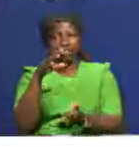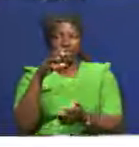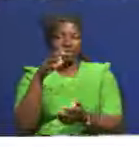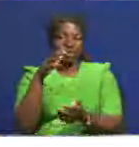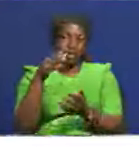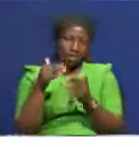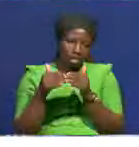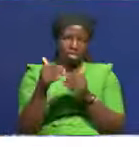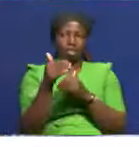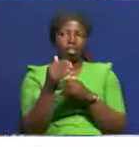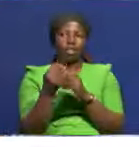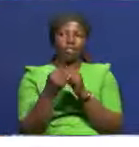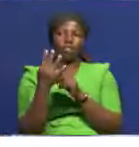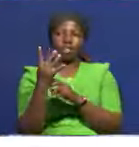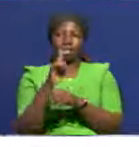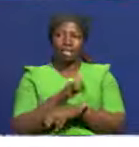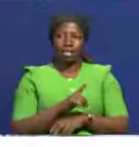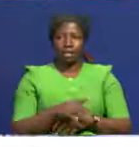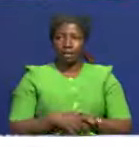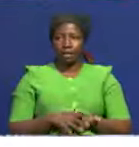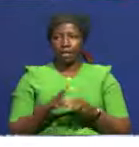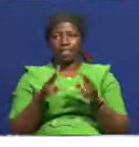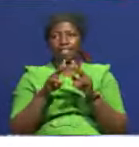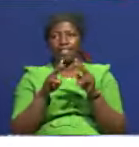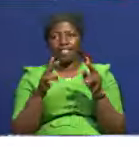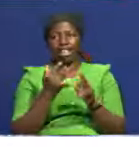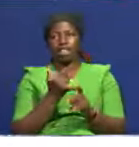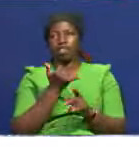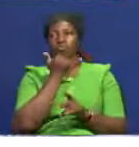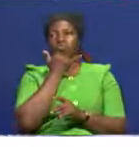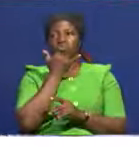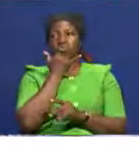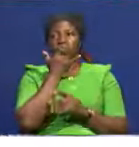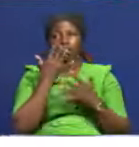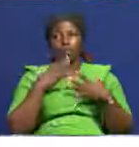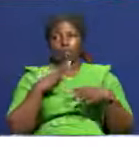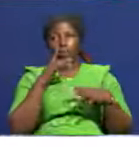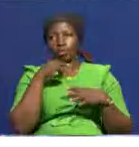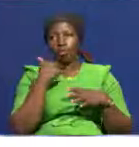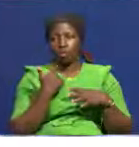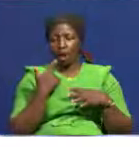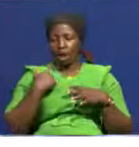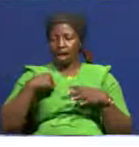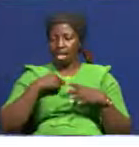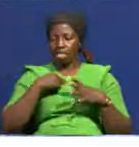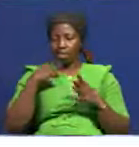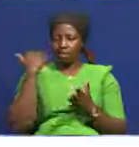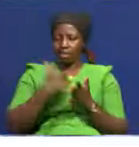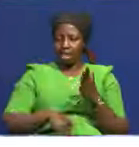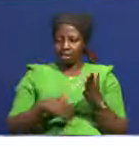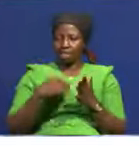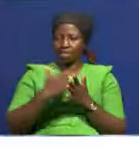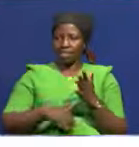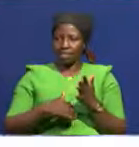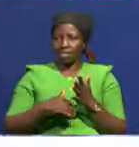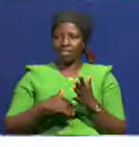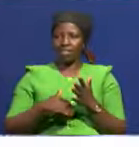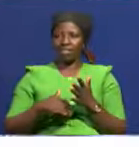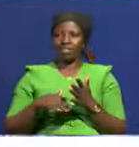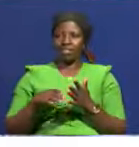days. Ni vibaya sana. Watu ambao sisi wenyewe tunakata ushuru, wanalipo, wanaenda kumdhulumu.